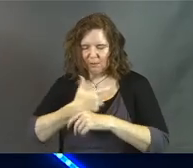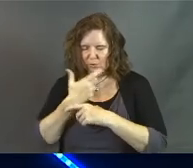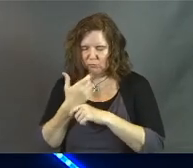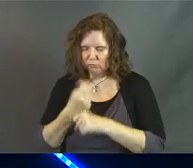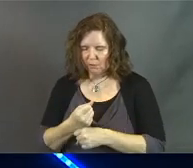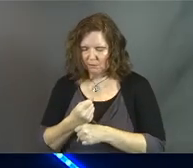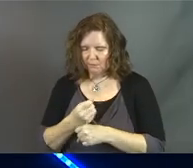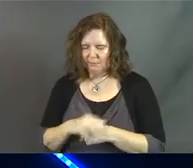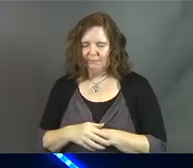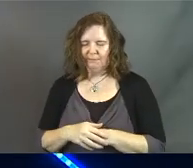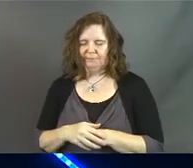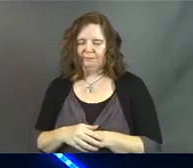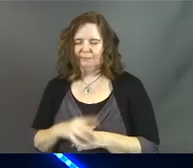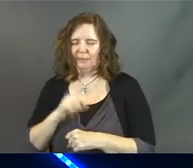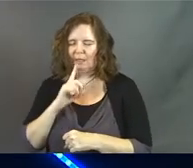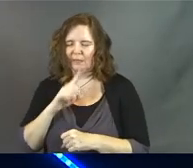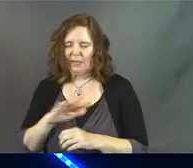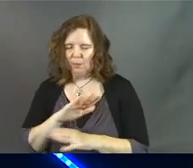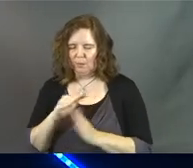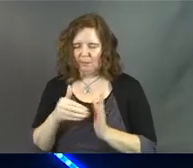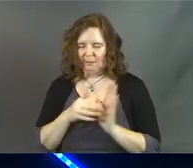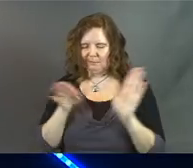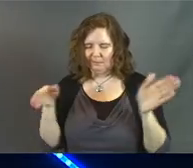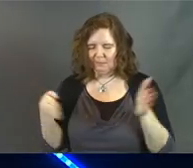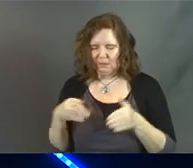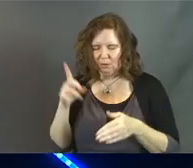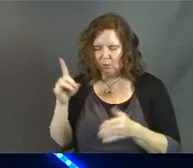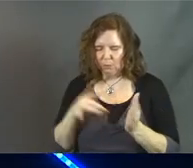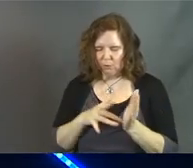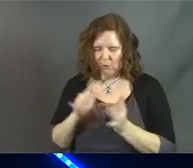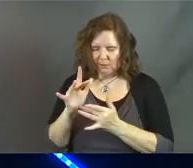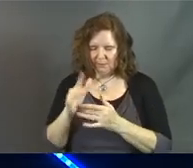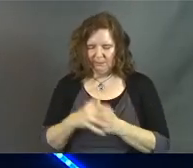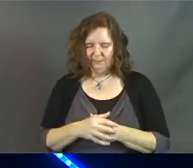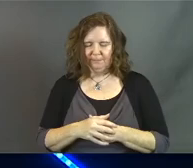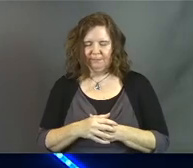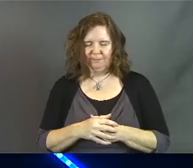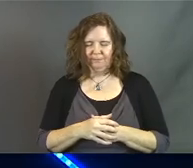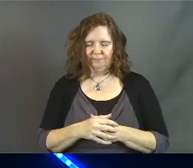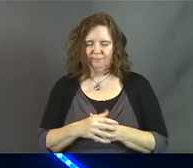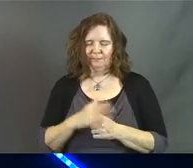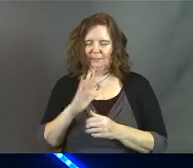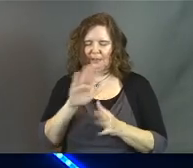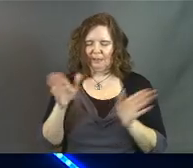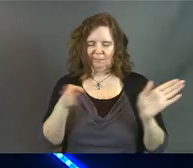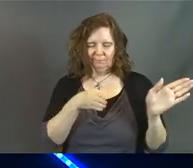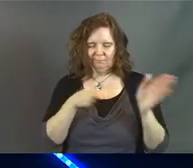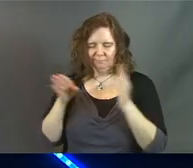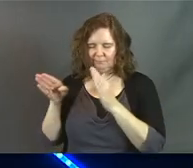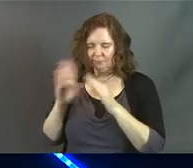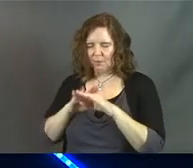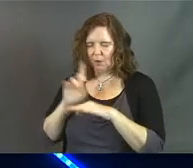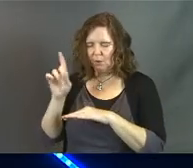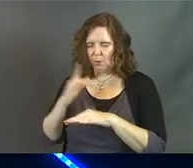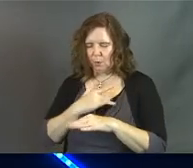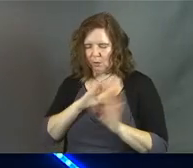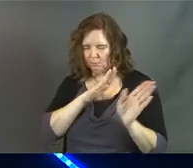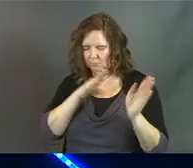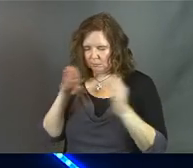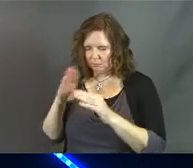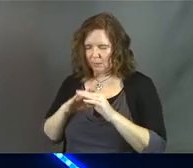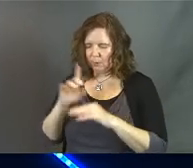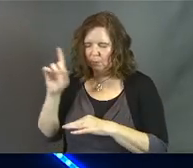trust and they would be centered on you, Jesus. God, center us all on you. Center our hearts on